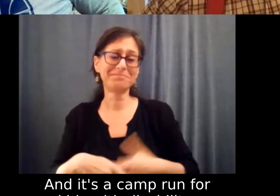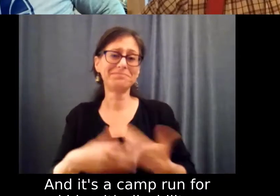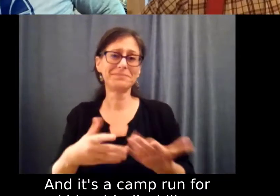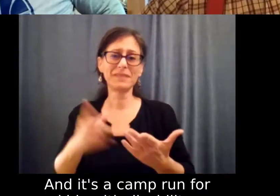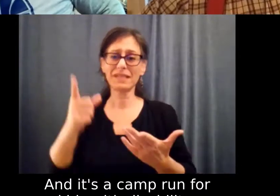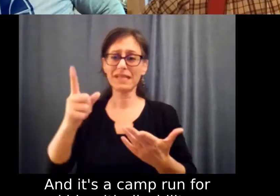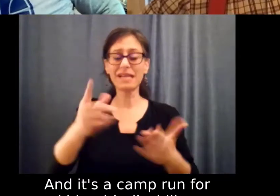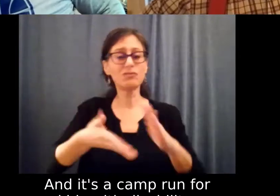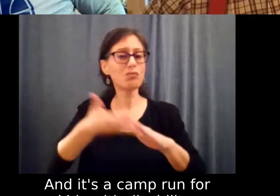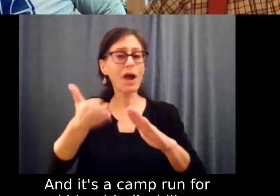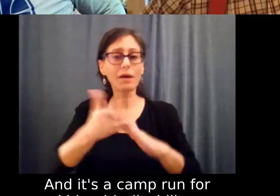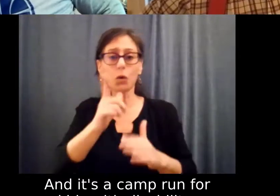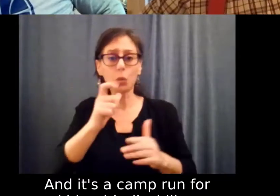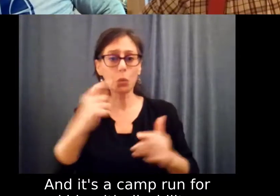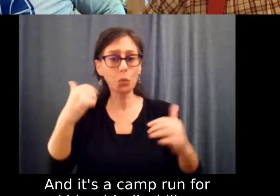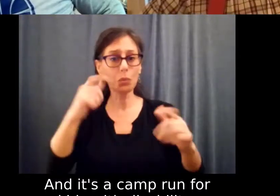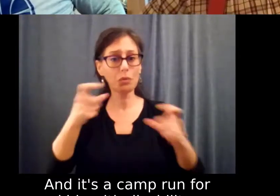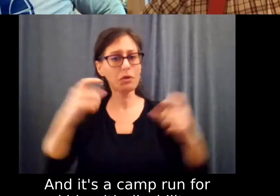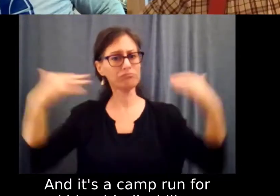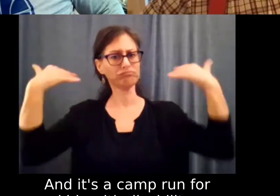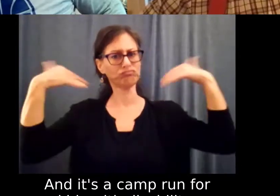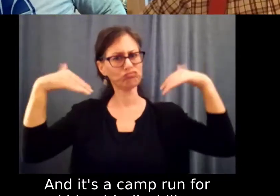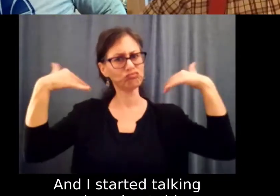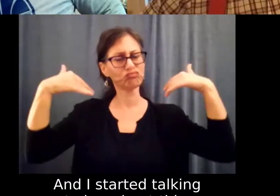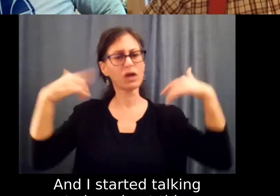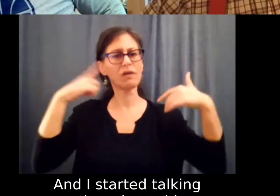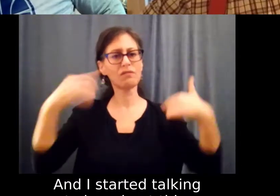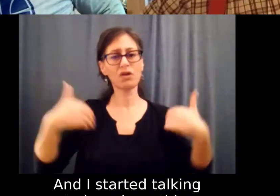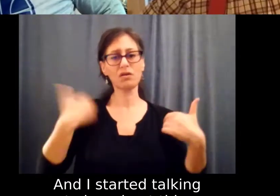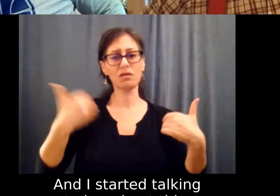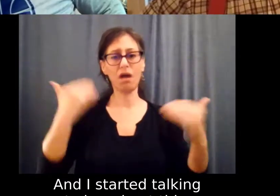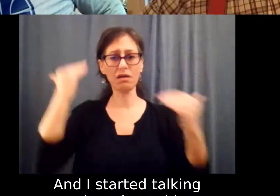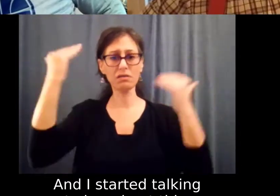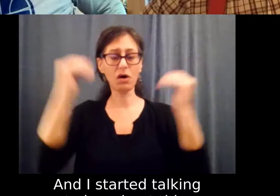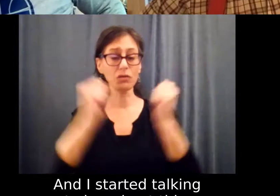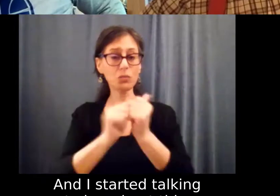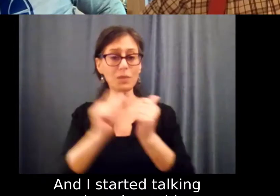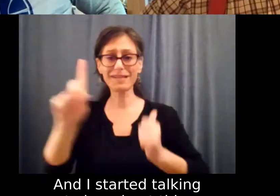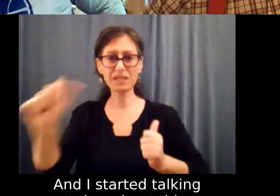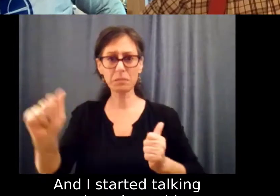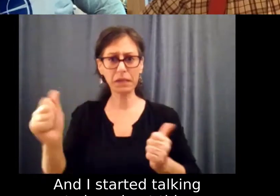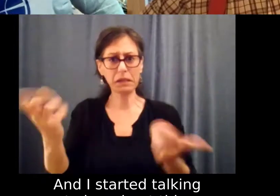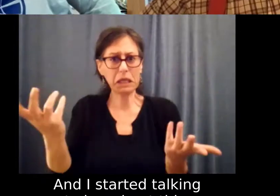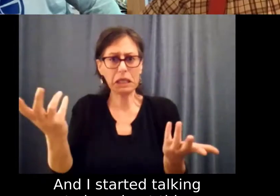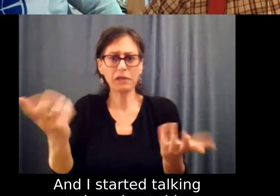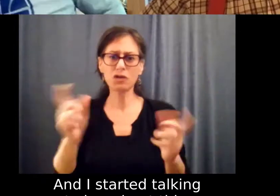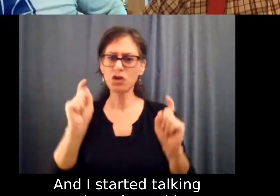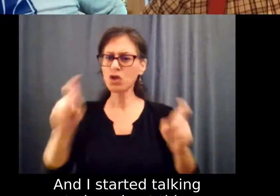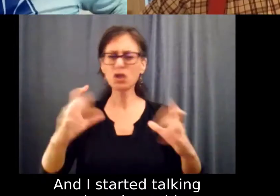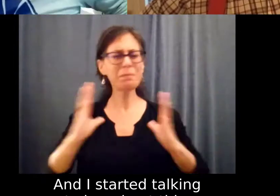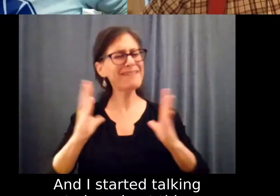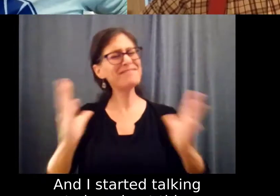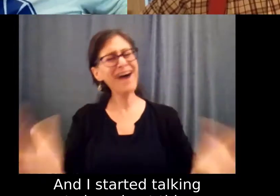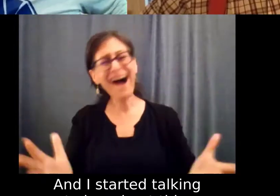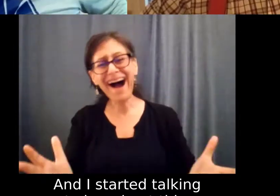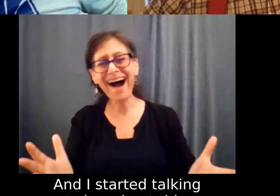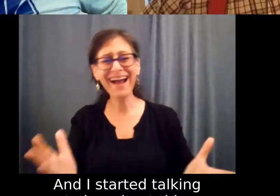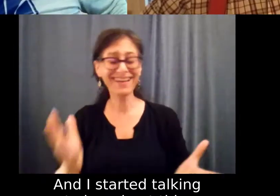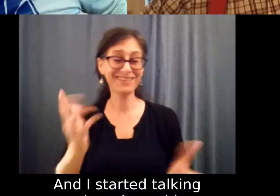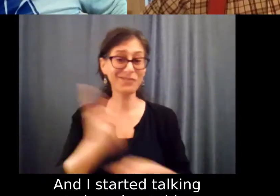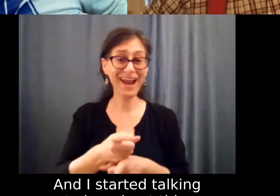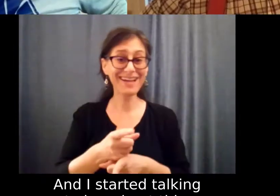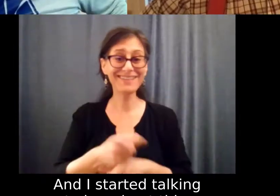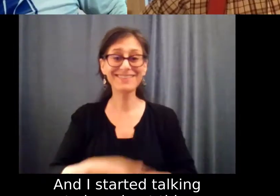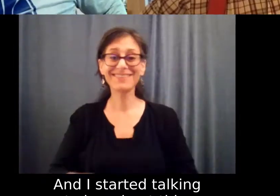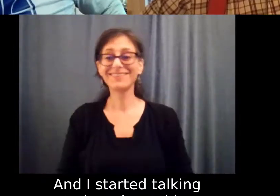by hippies for young adults with disabilities. And it's like what could go wrong, right? I mean,